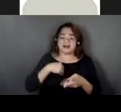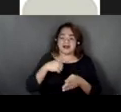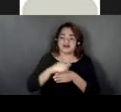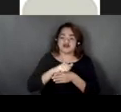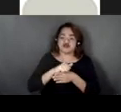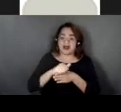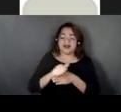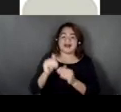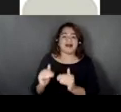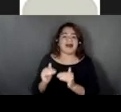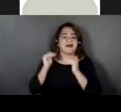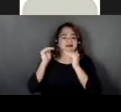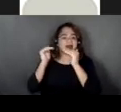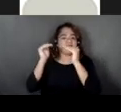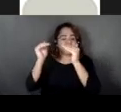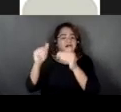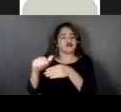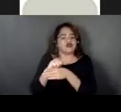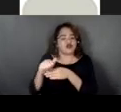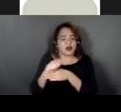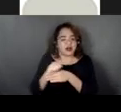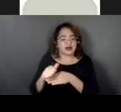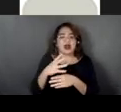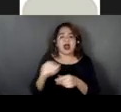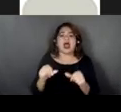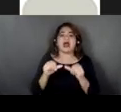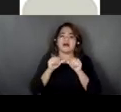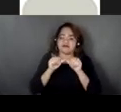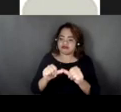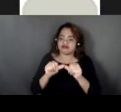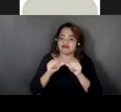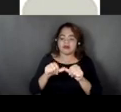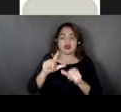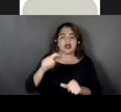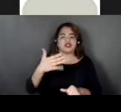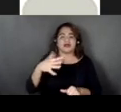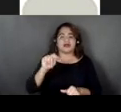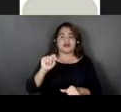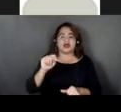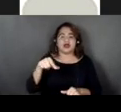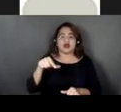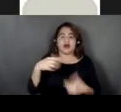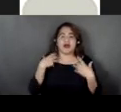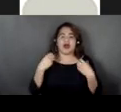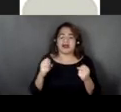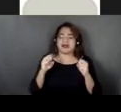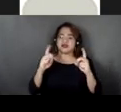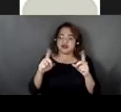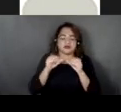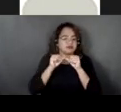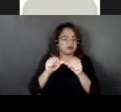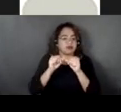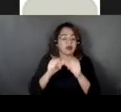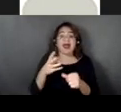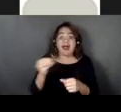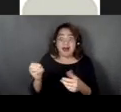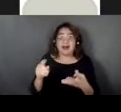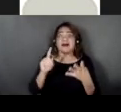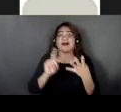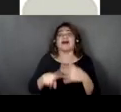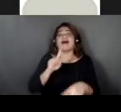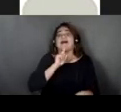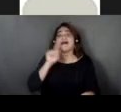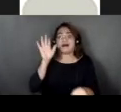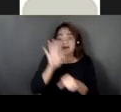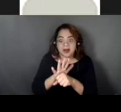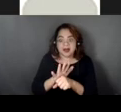prior and are still having ongoing experience in LGBTQ health, and that they are committed to continuing to have more